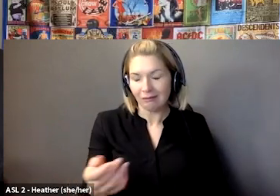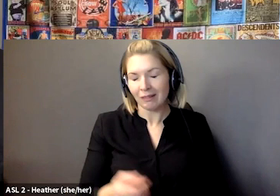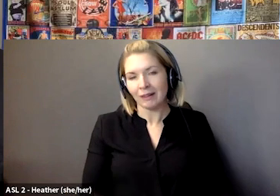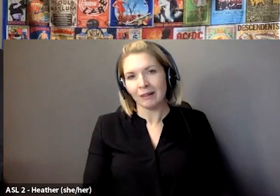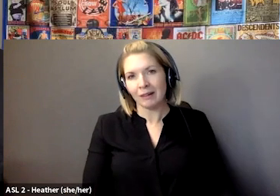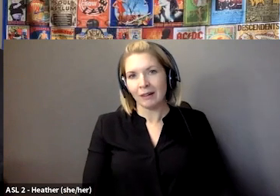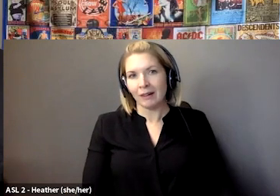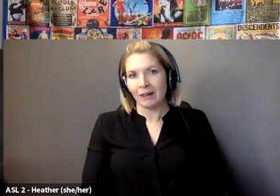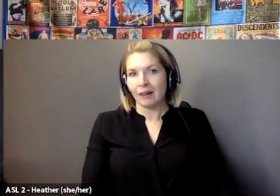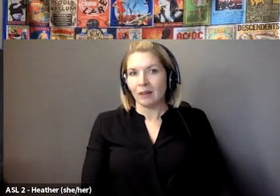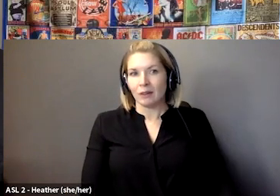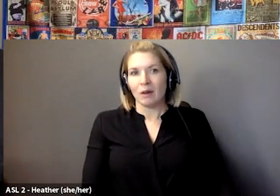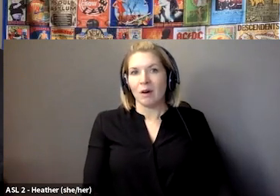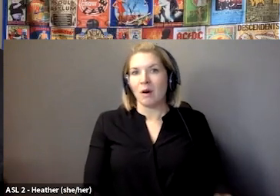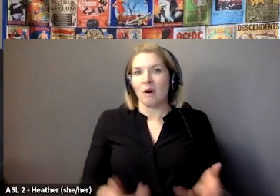what we achieved